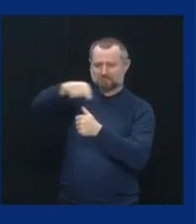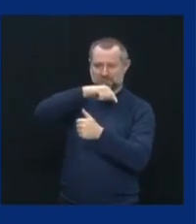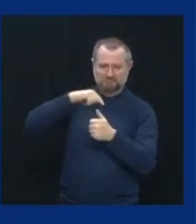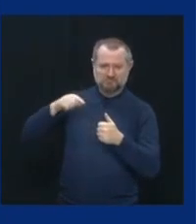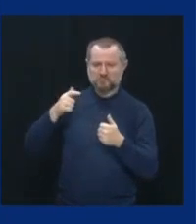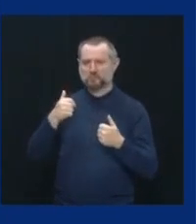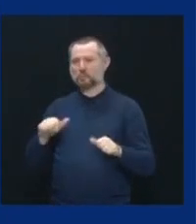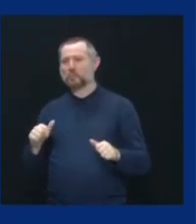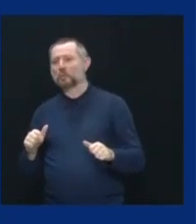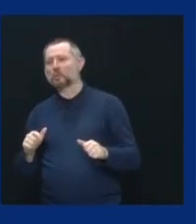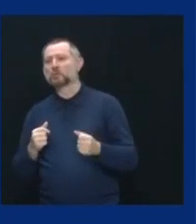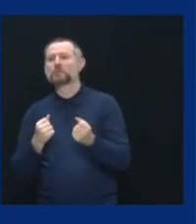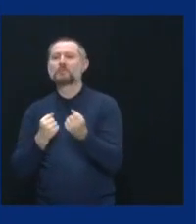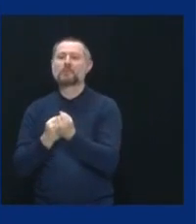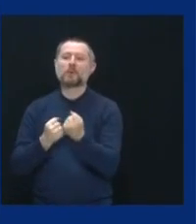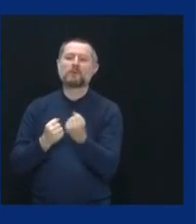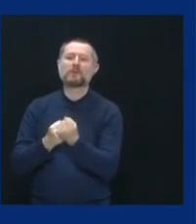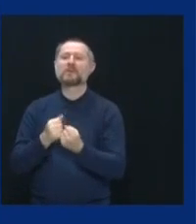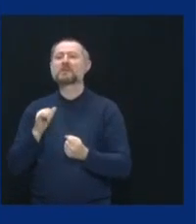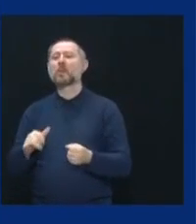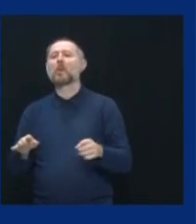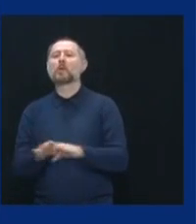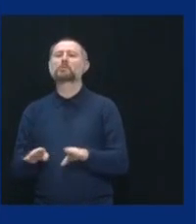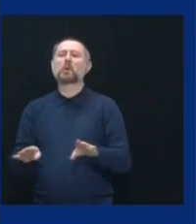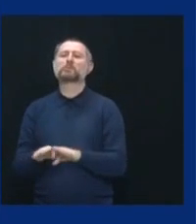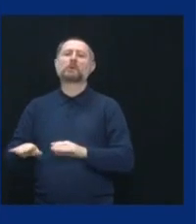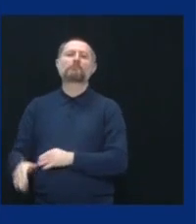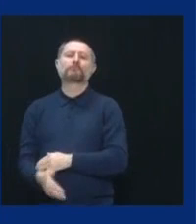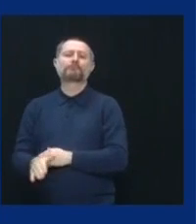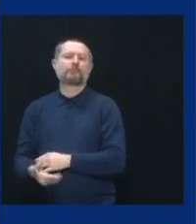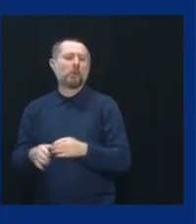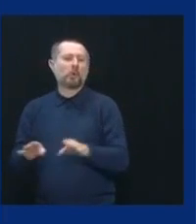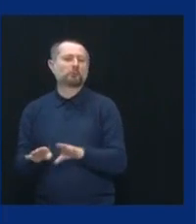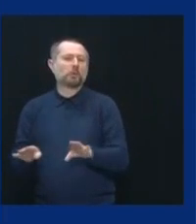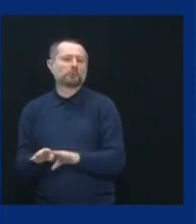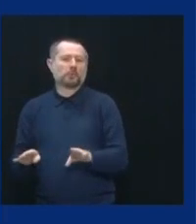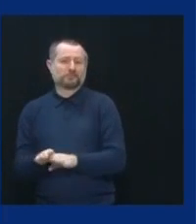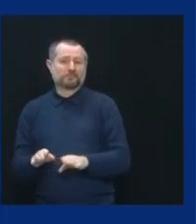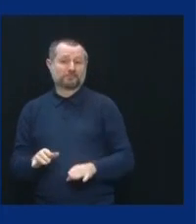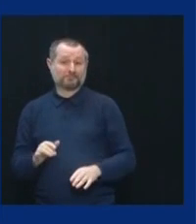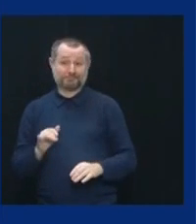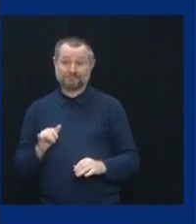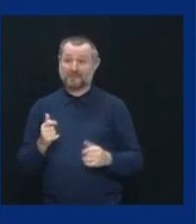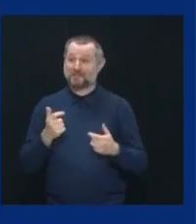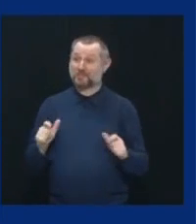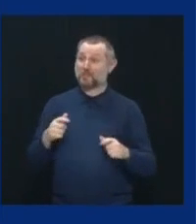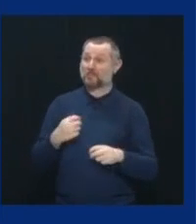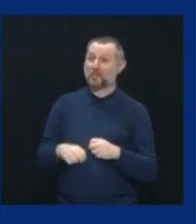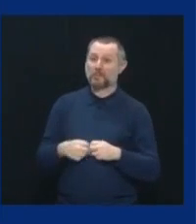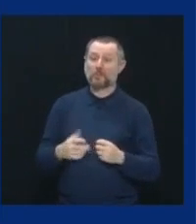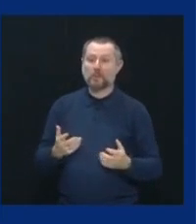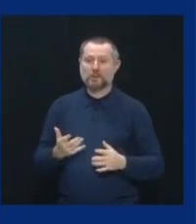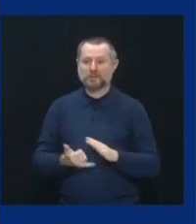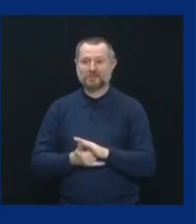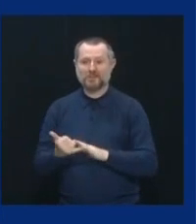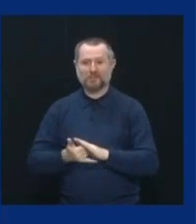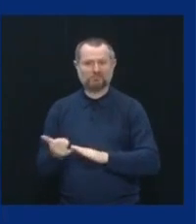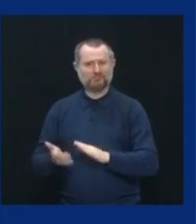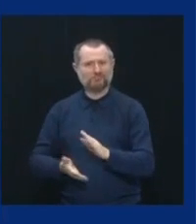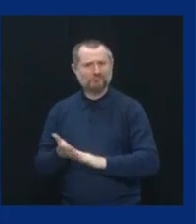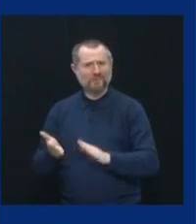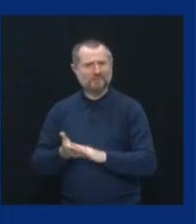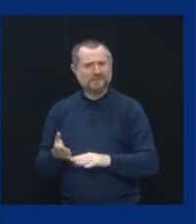over justifying the ongoing closure. A big point of contention has been that trains are running on the same